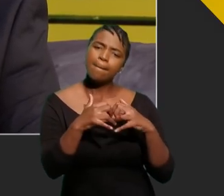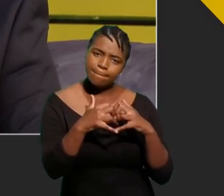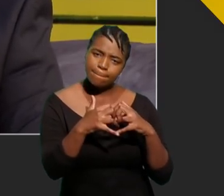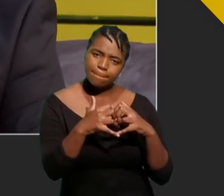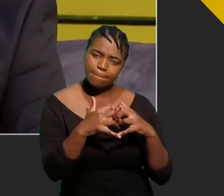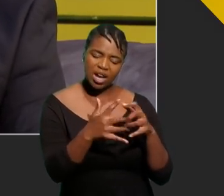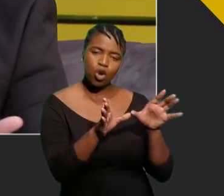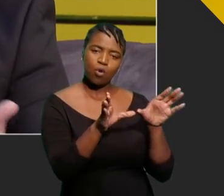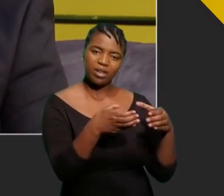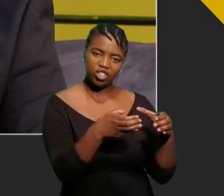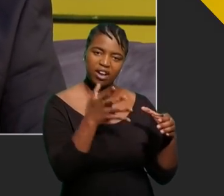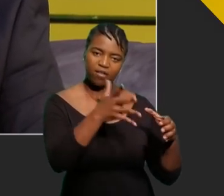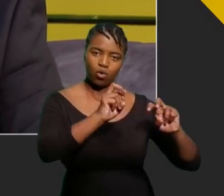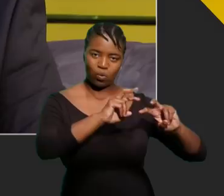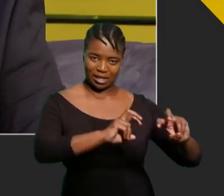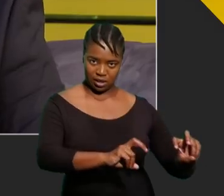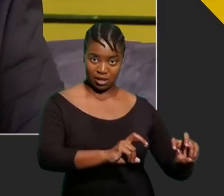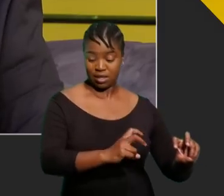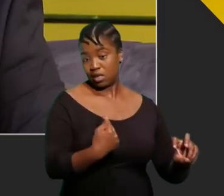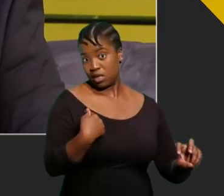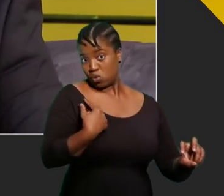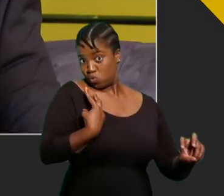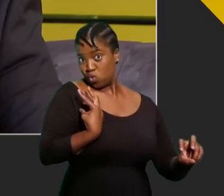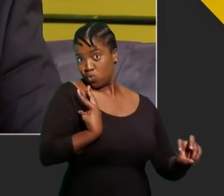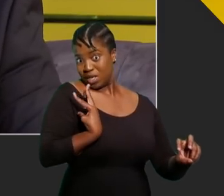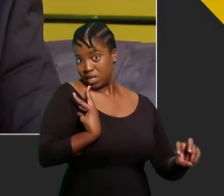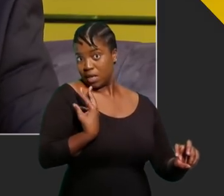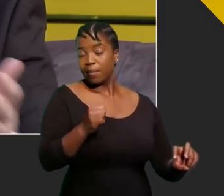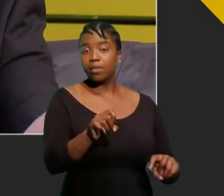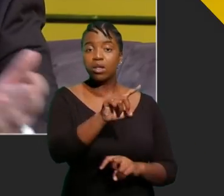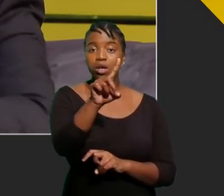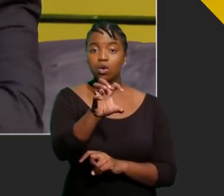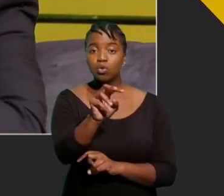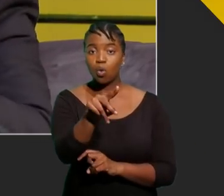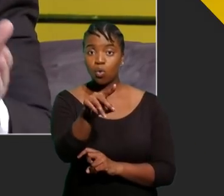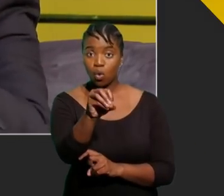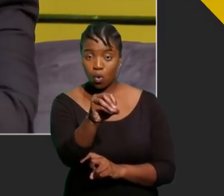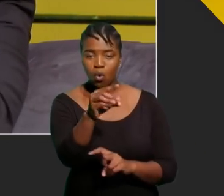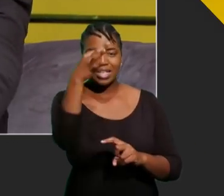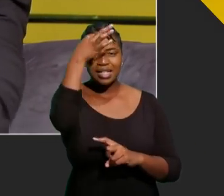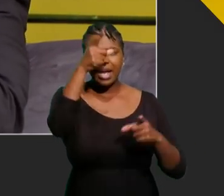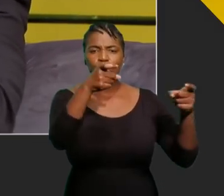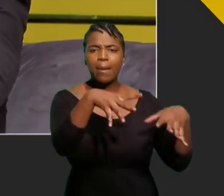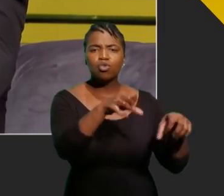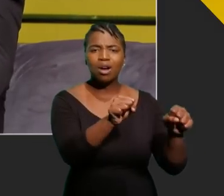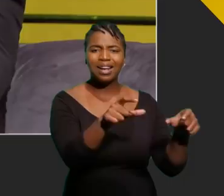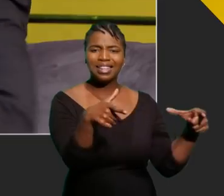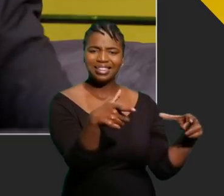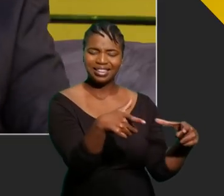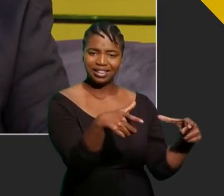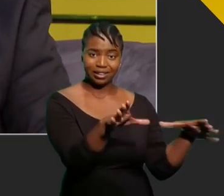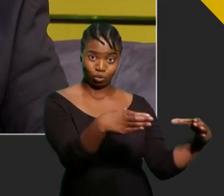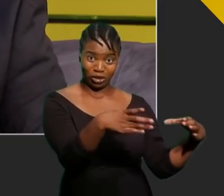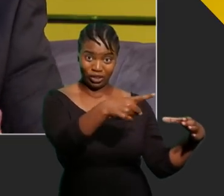inquiry. Okay. Two or three of the recent ones, for example, has been the Zondo Commission or the state capture, the commission of state capture into alleged state